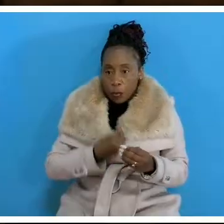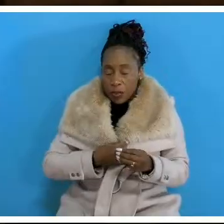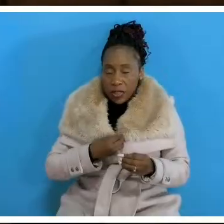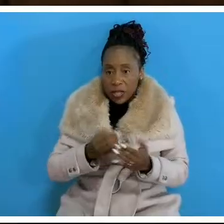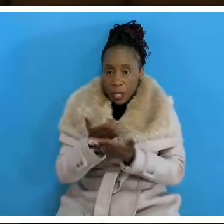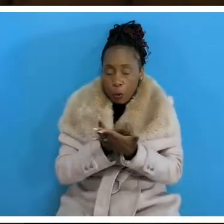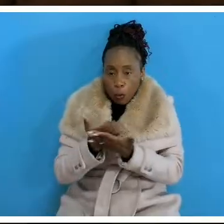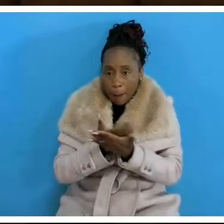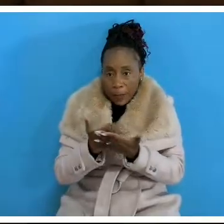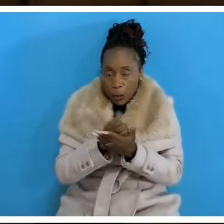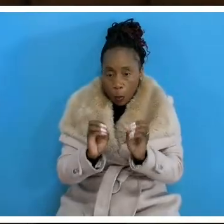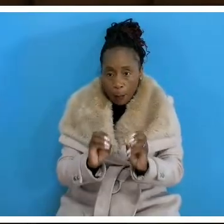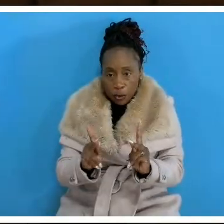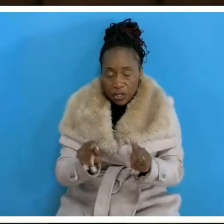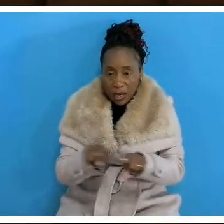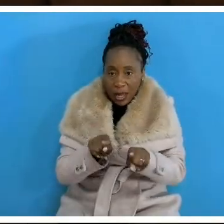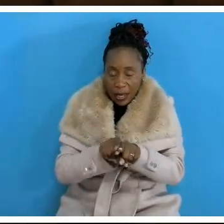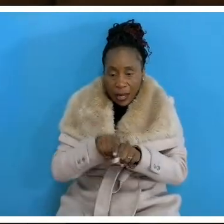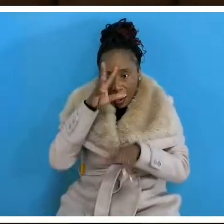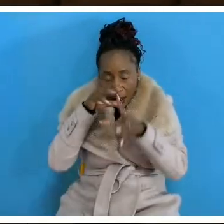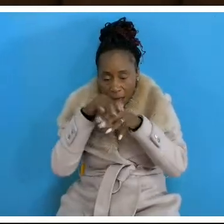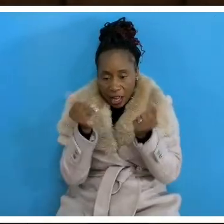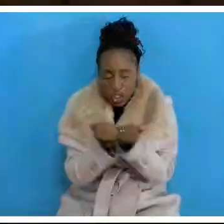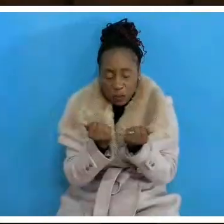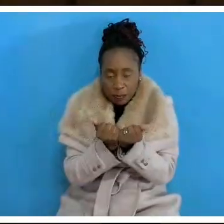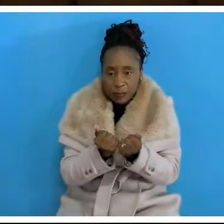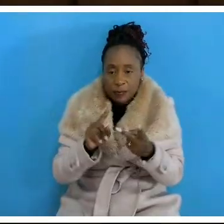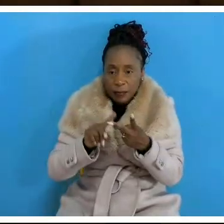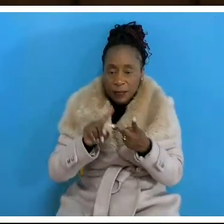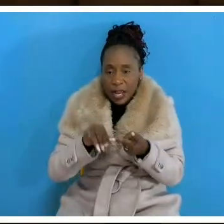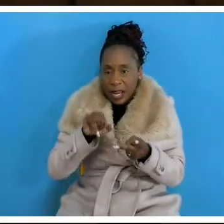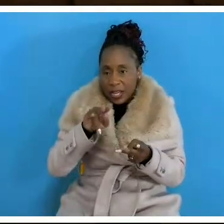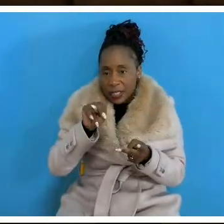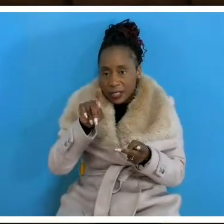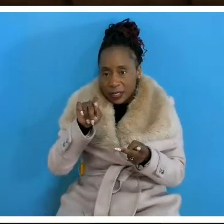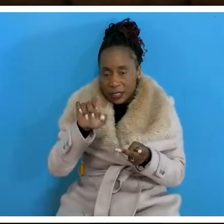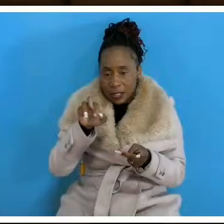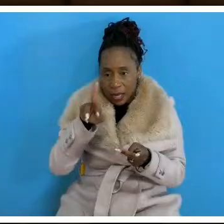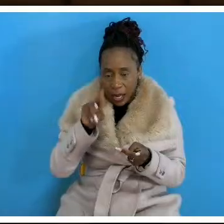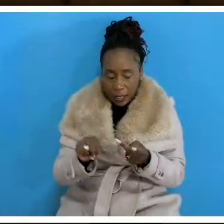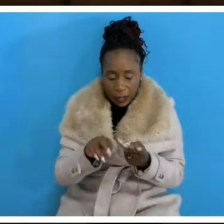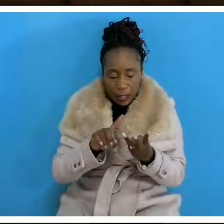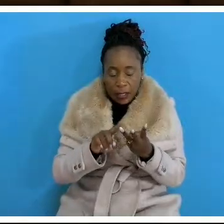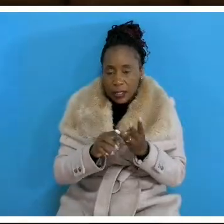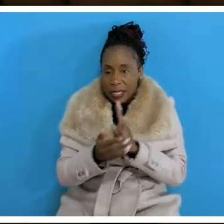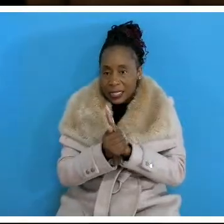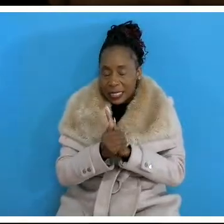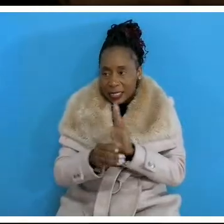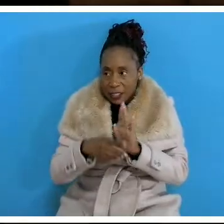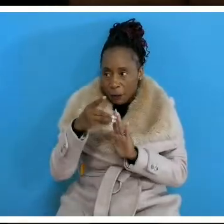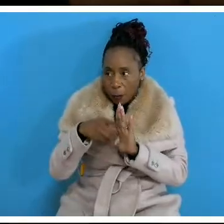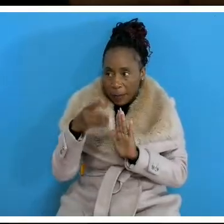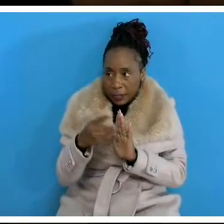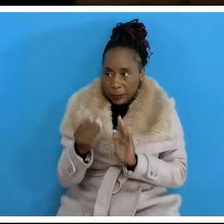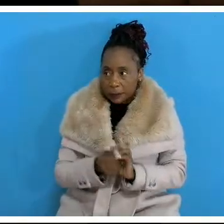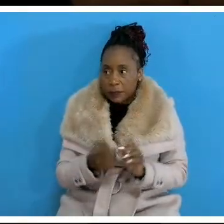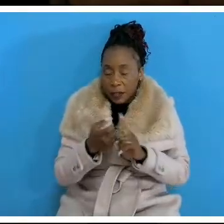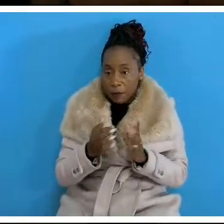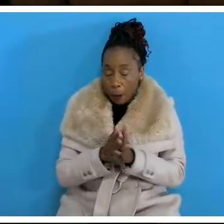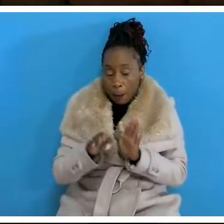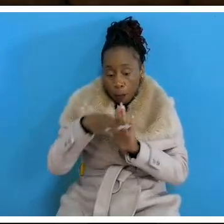as learnerships and internships and skills development. So from